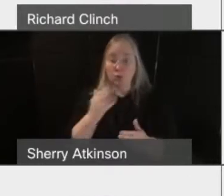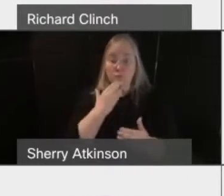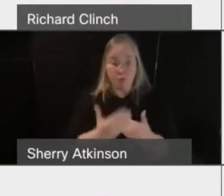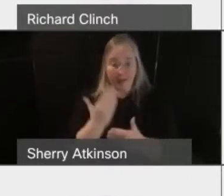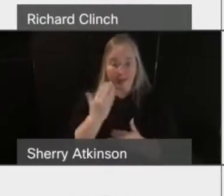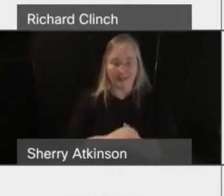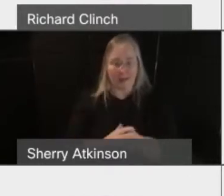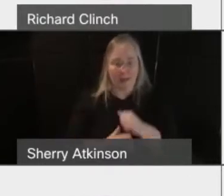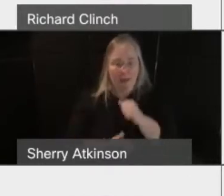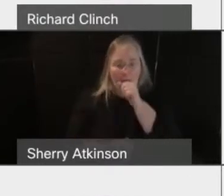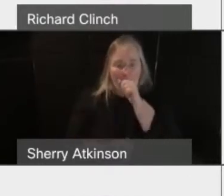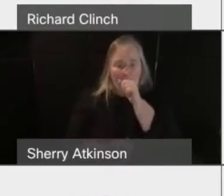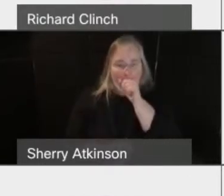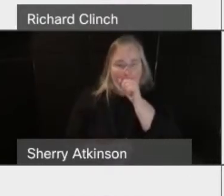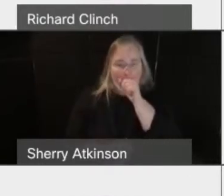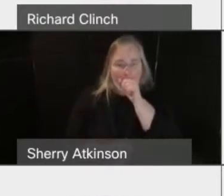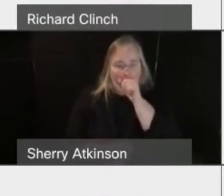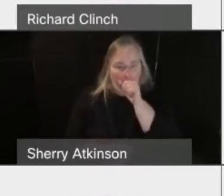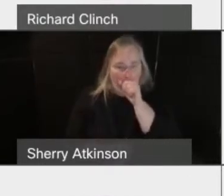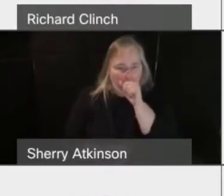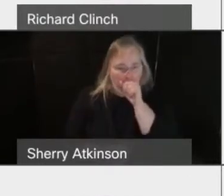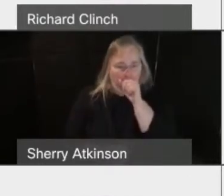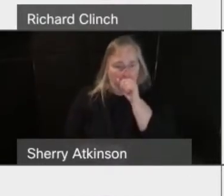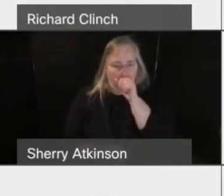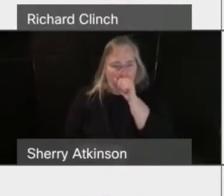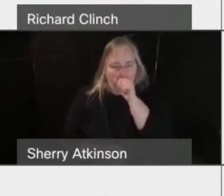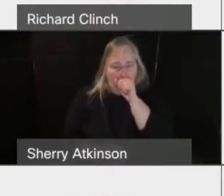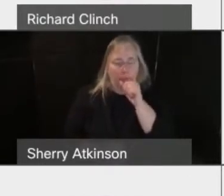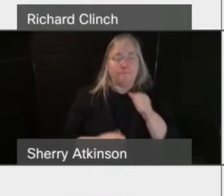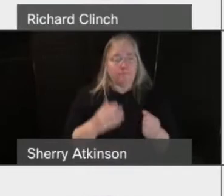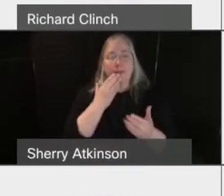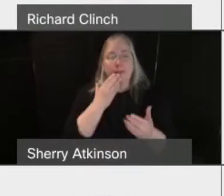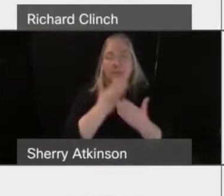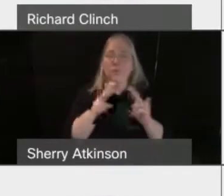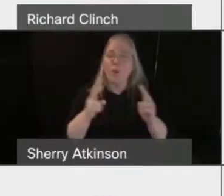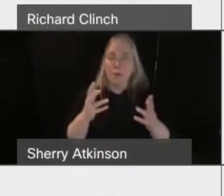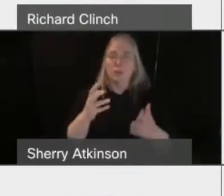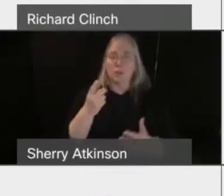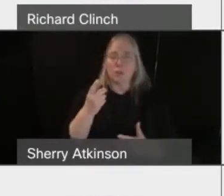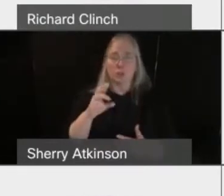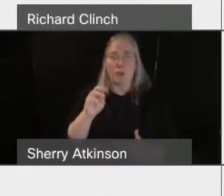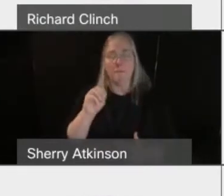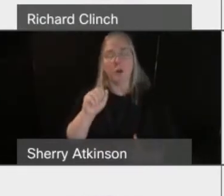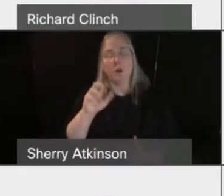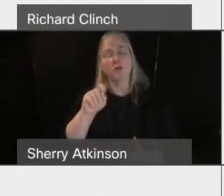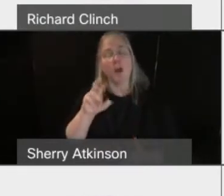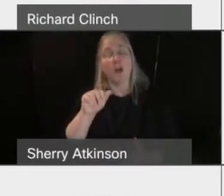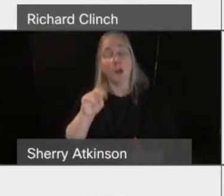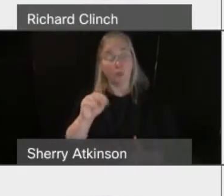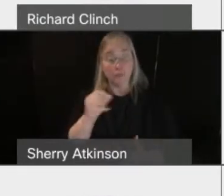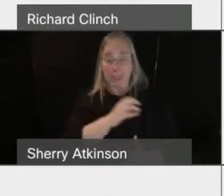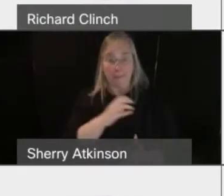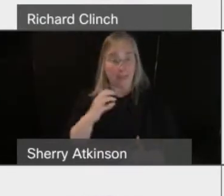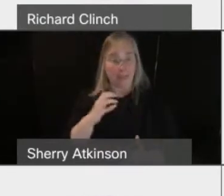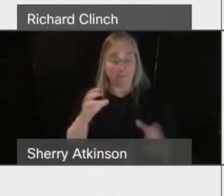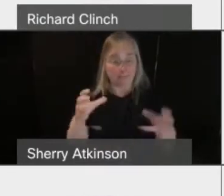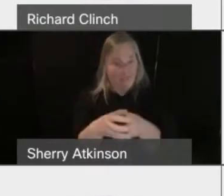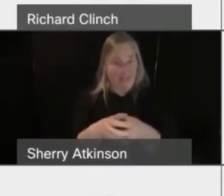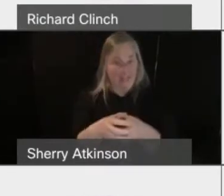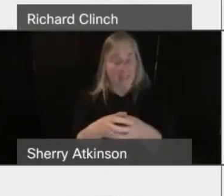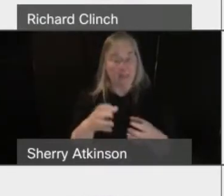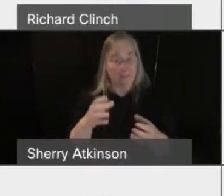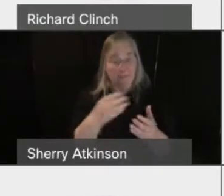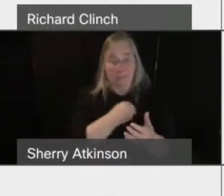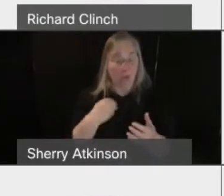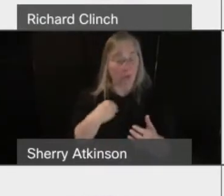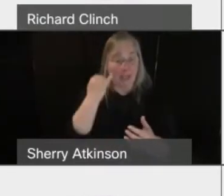very much, Dr. Martirano. Really appreciate that. So, committee members, if any of you have questions, please unmute yourself